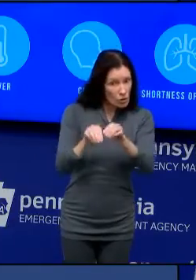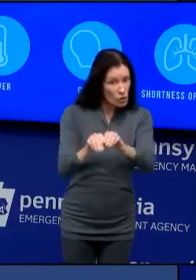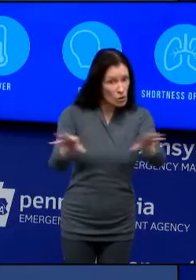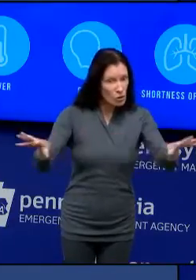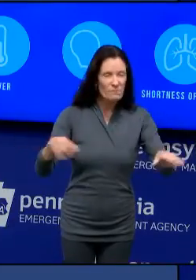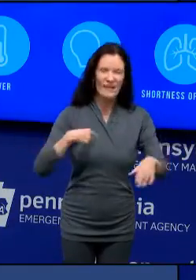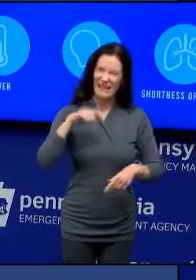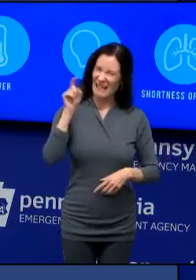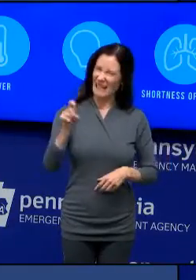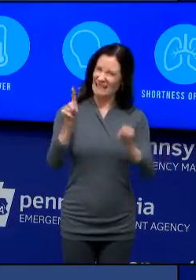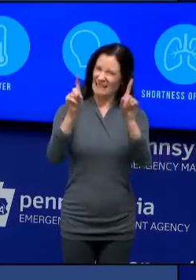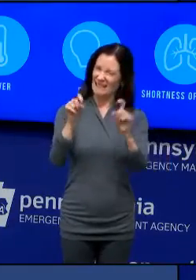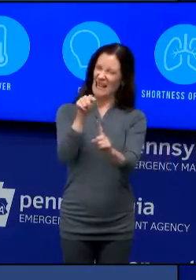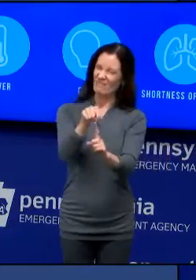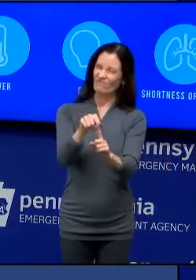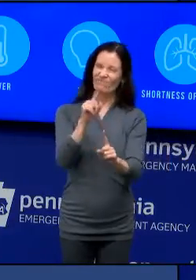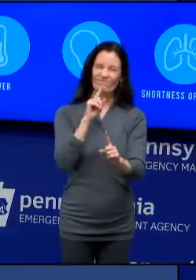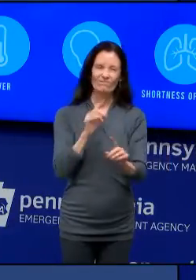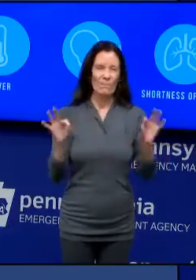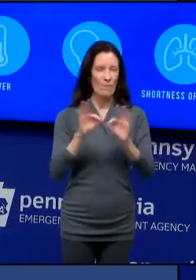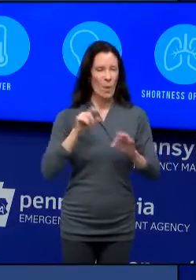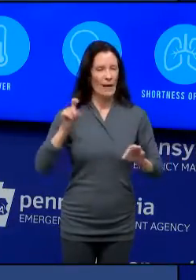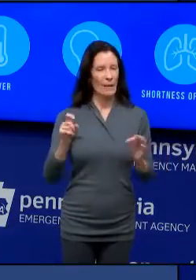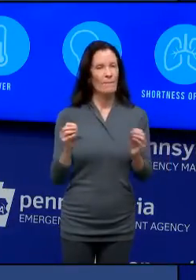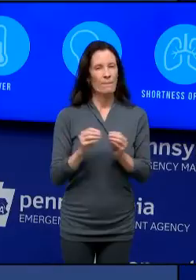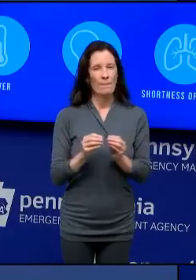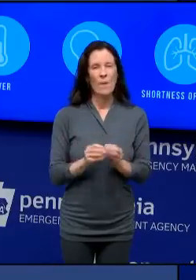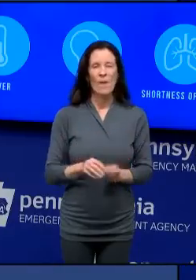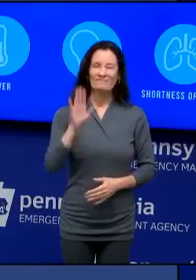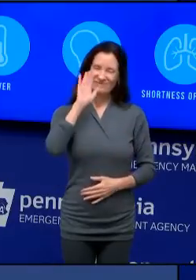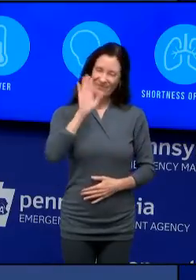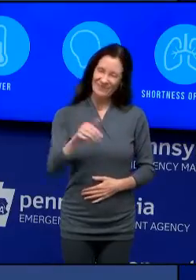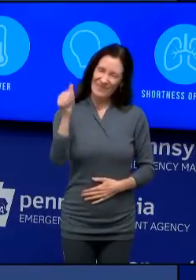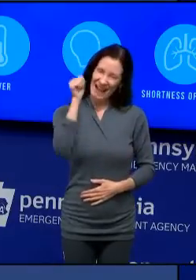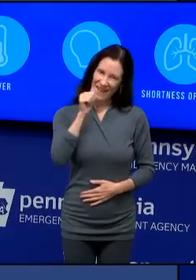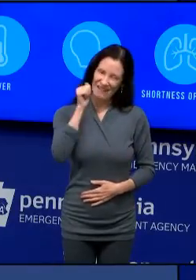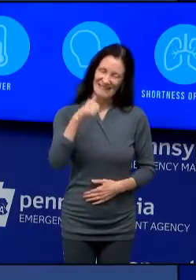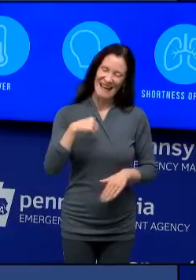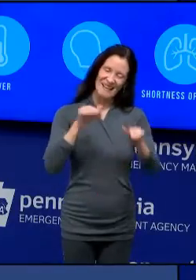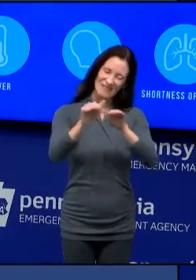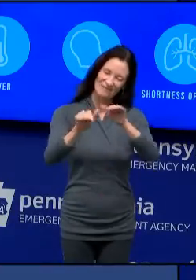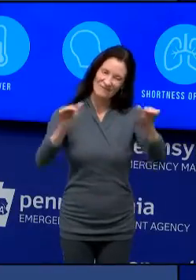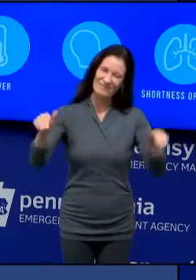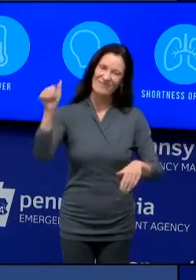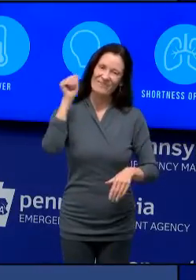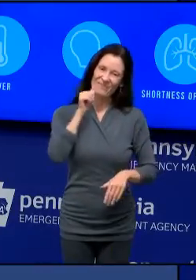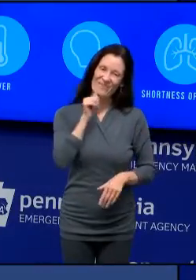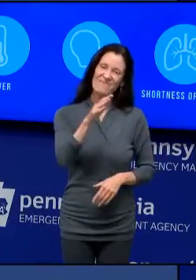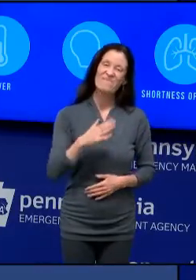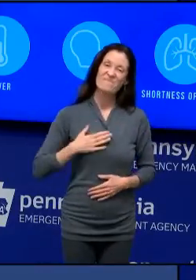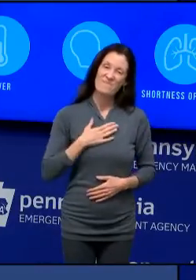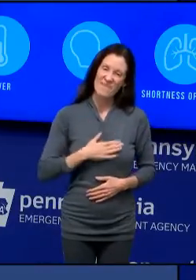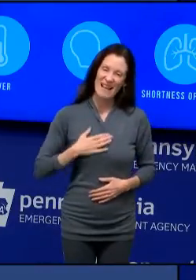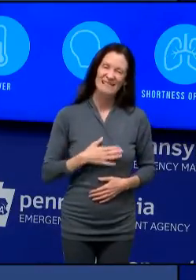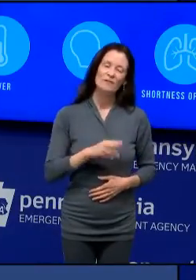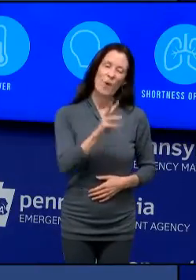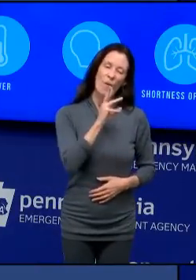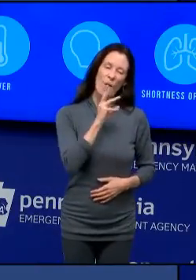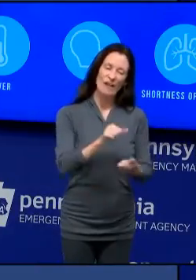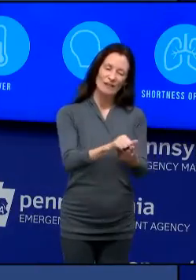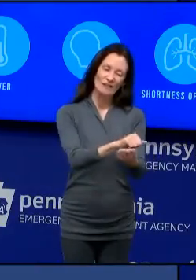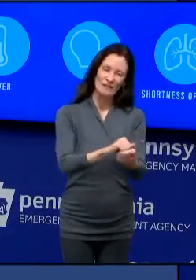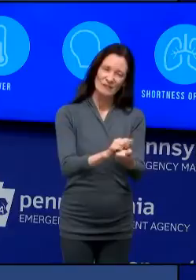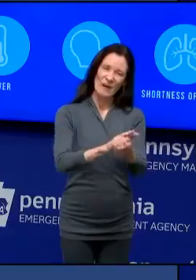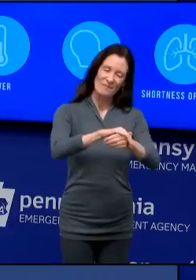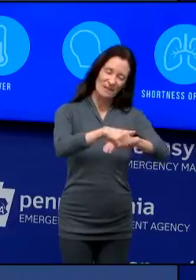Now, here are my daily reminders. Please wash your hands with soap and water for at least 20 seconds, or the time